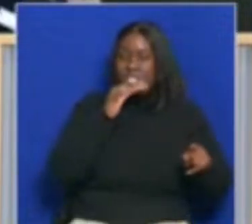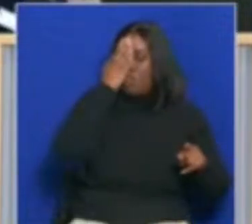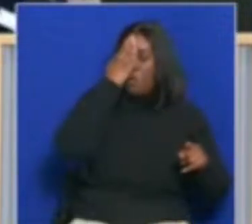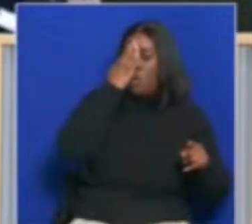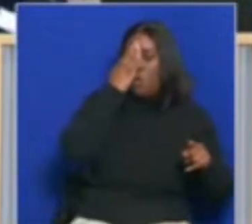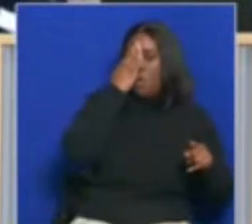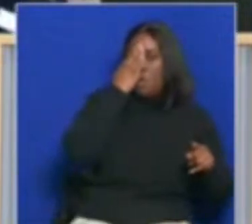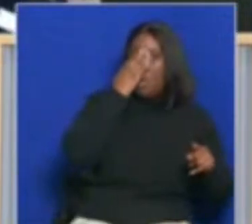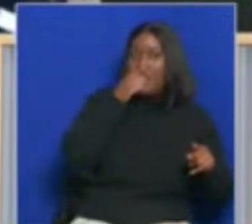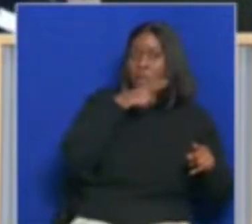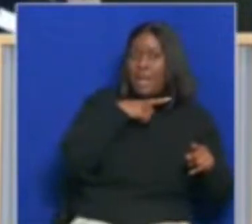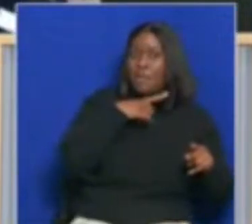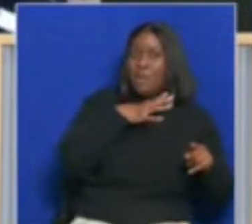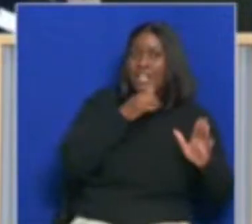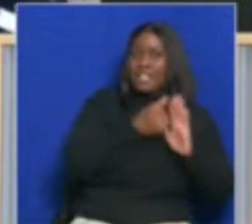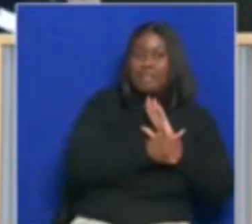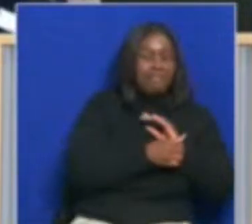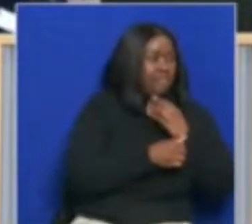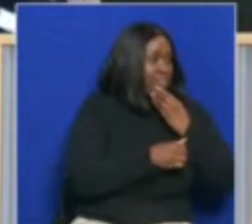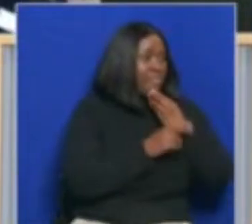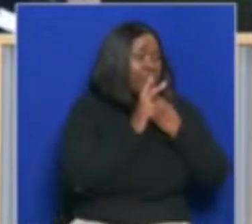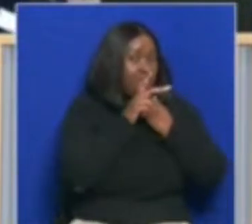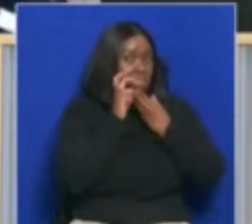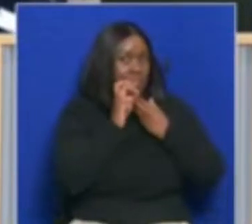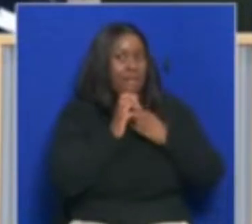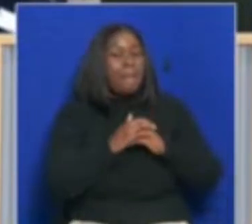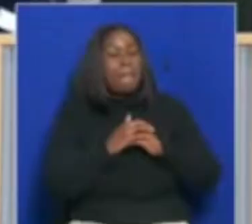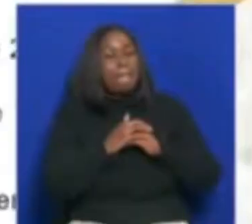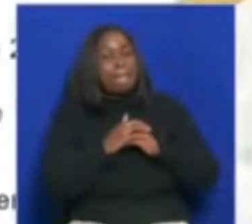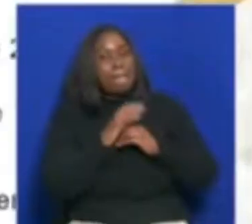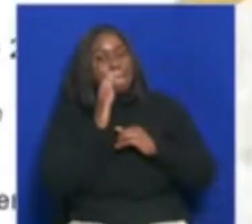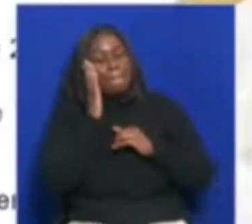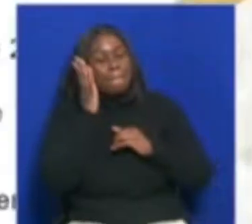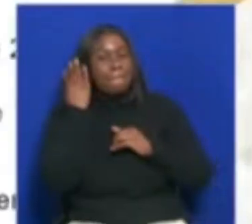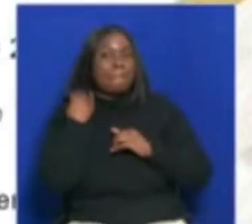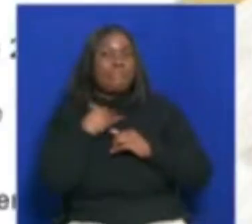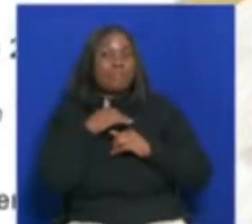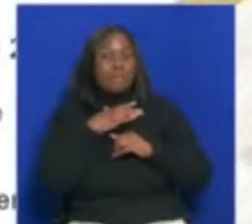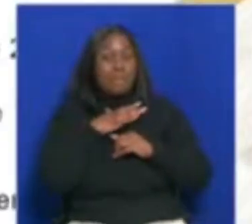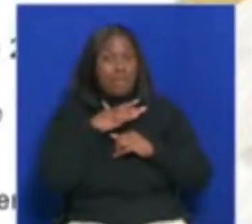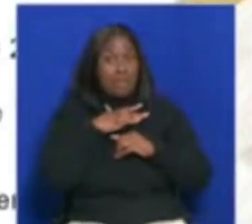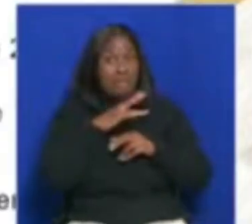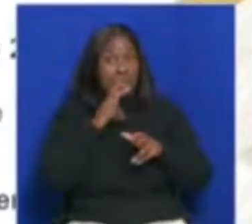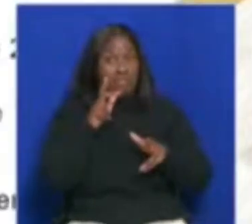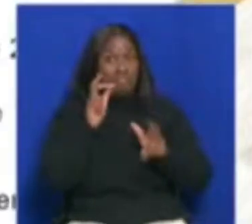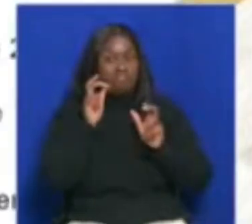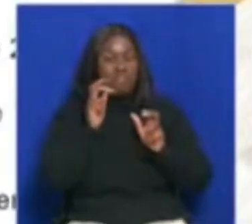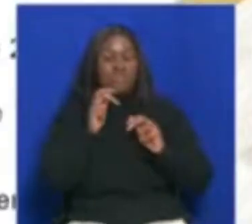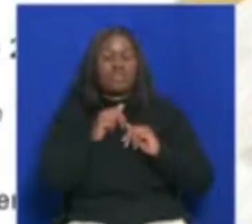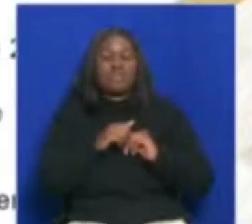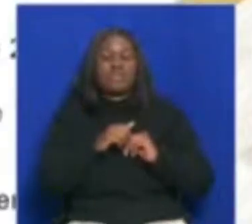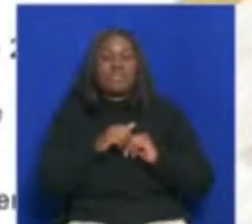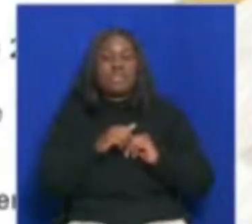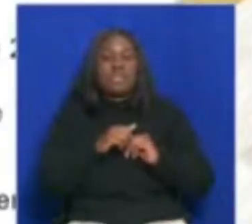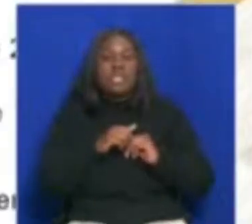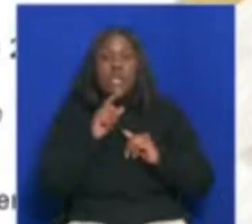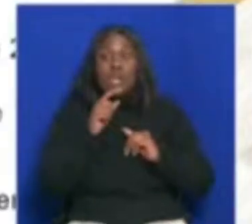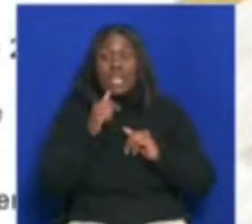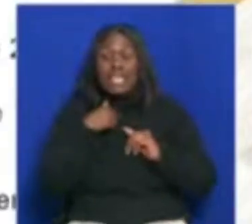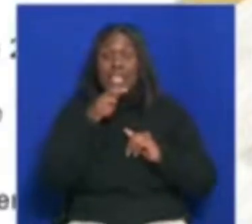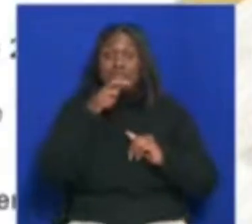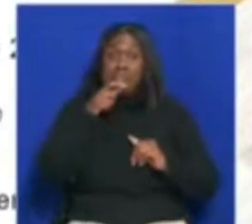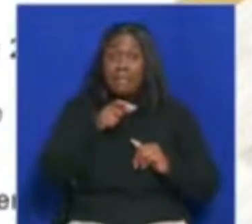I gather from what you're saying, Commissioner, but when I look at it, immediately when the 2.5 million